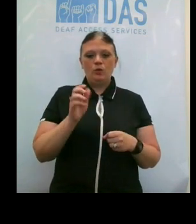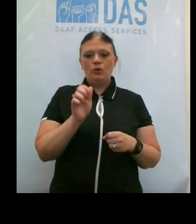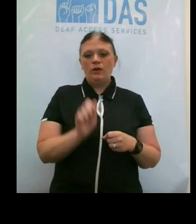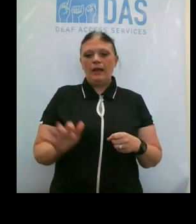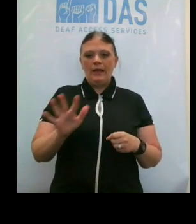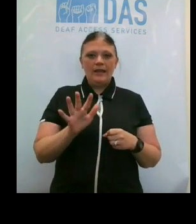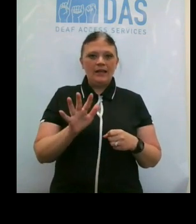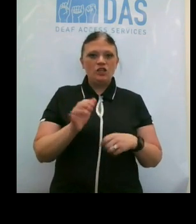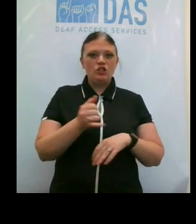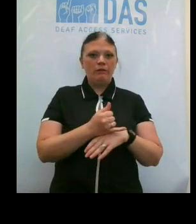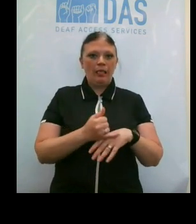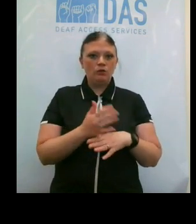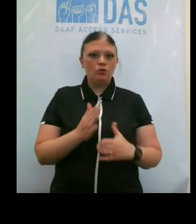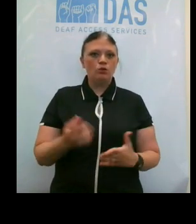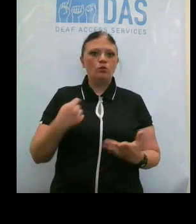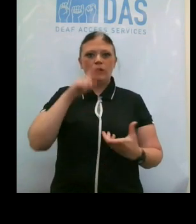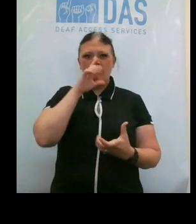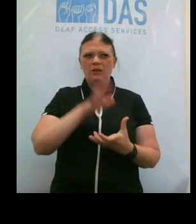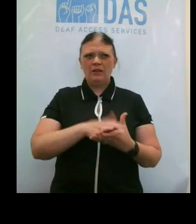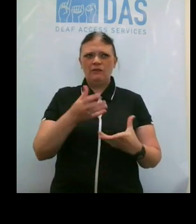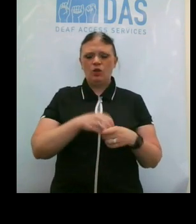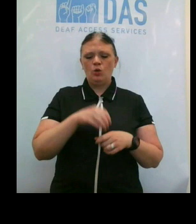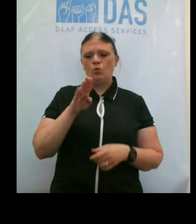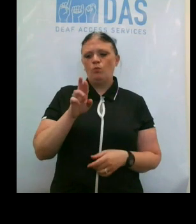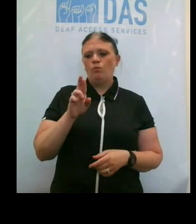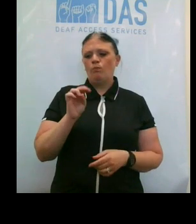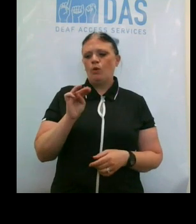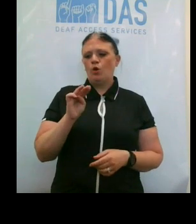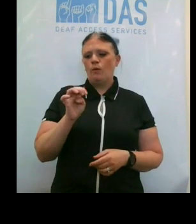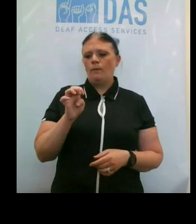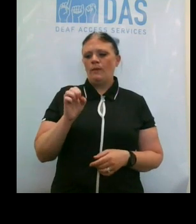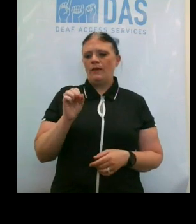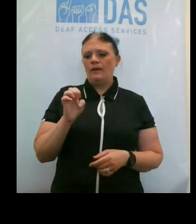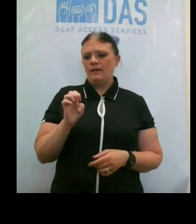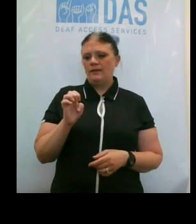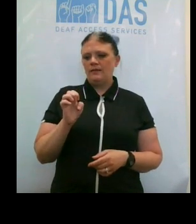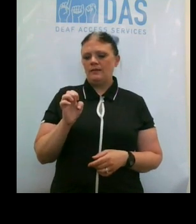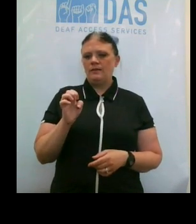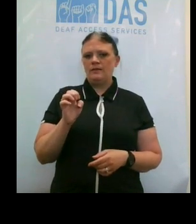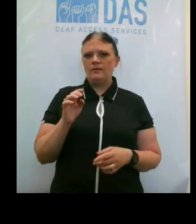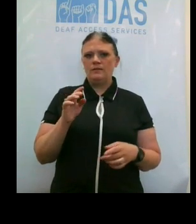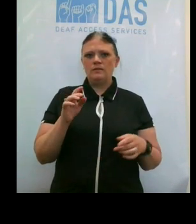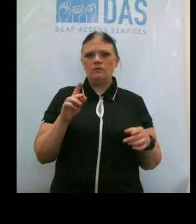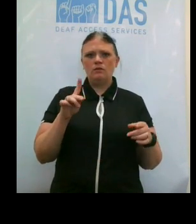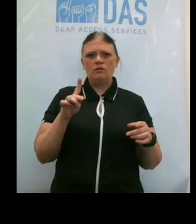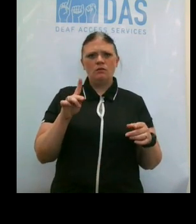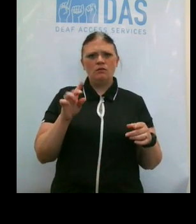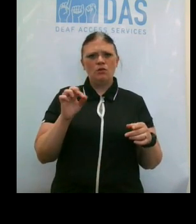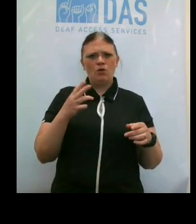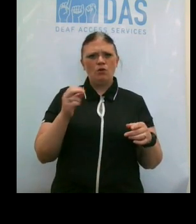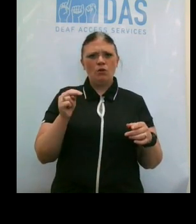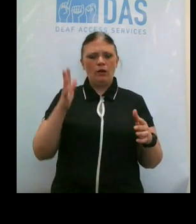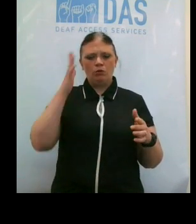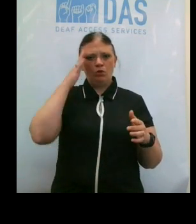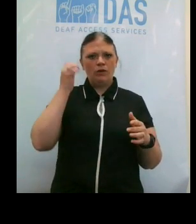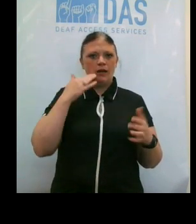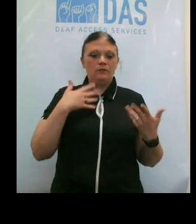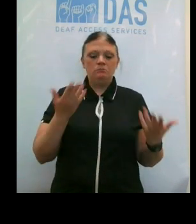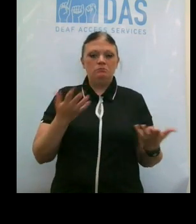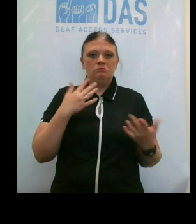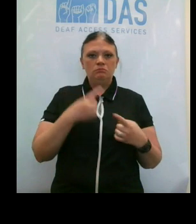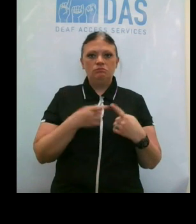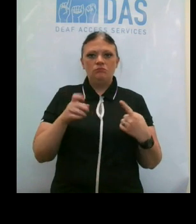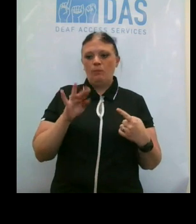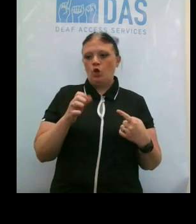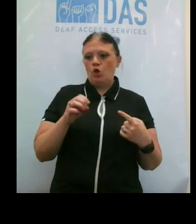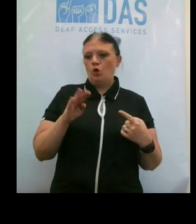Pacific Islanders, which we believe includes Burmese individuals, Karen of Burmese descent. So